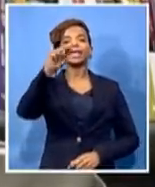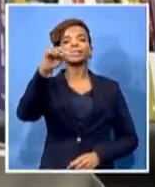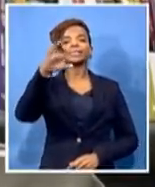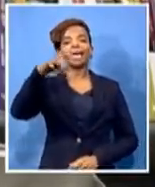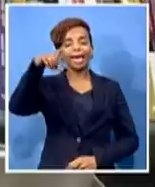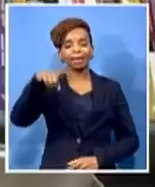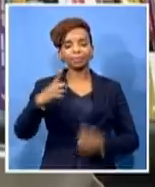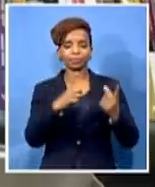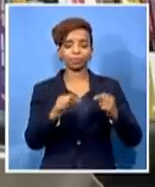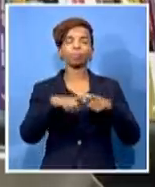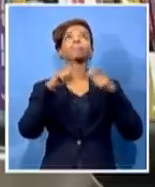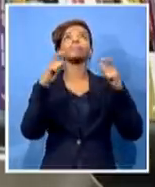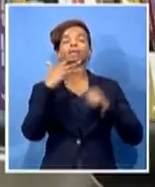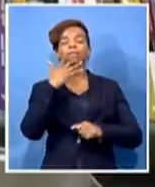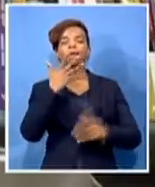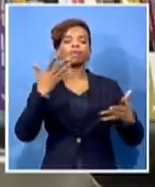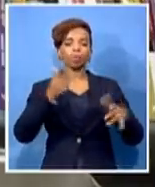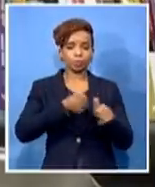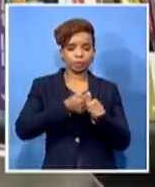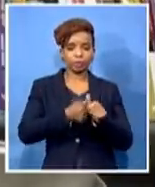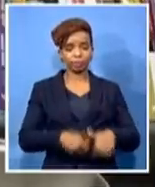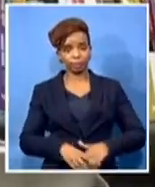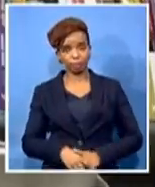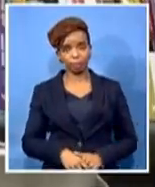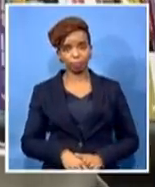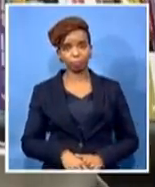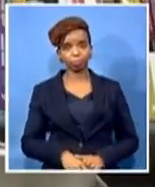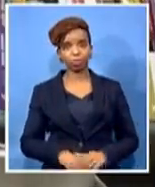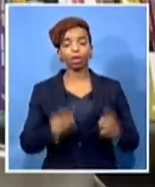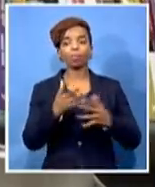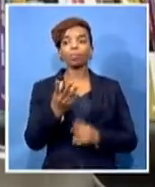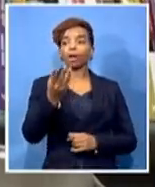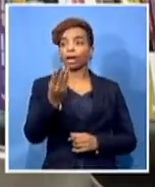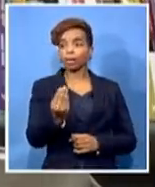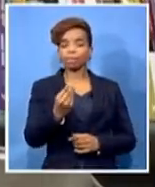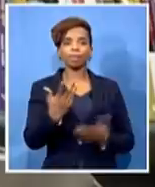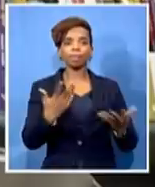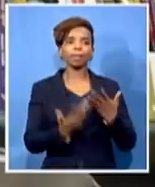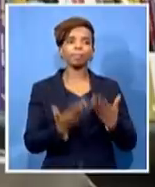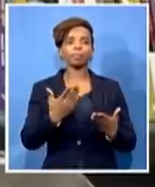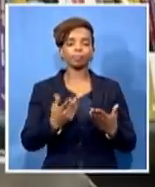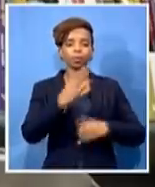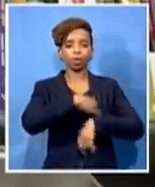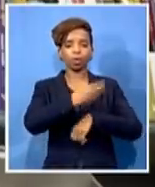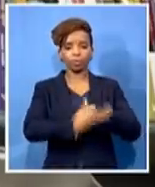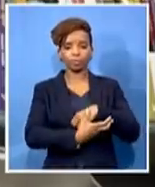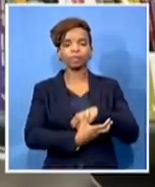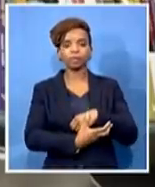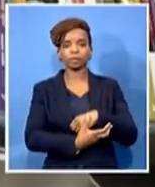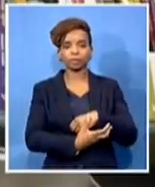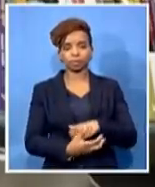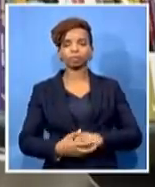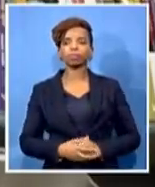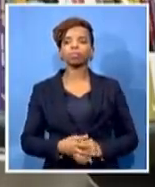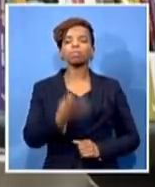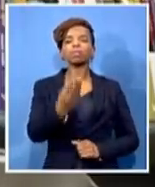When they met in Nasrec at the conference, there was an emphasis on unity. And the